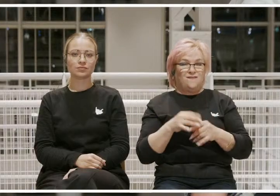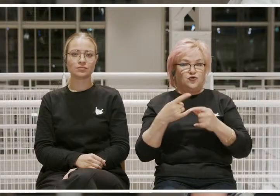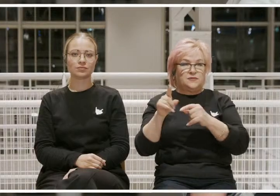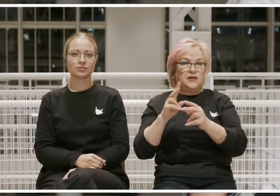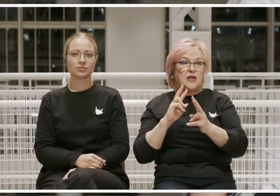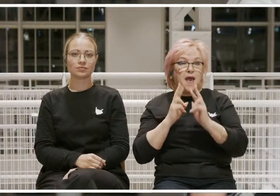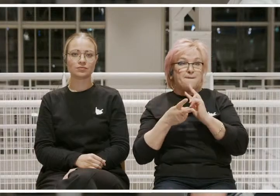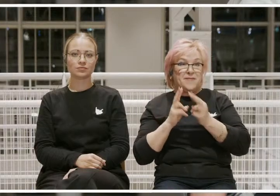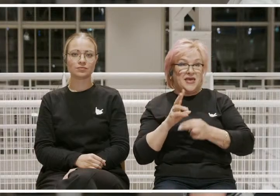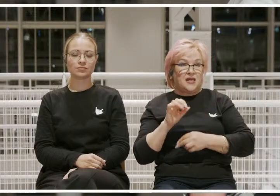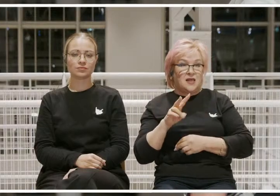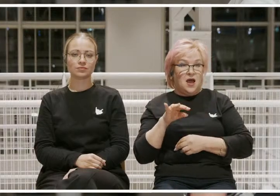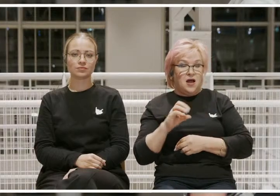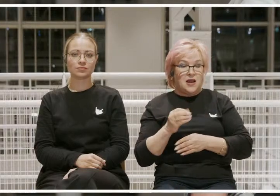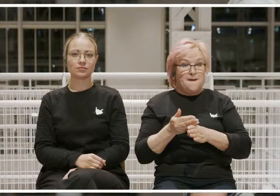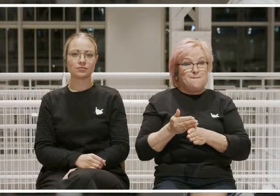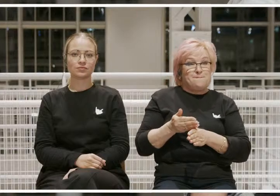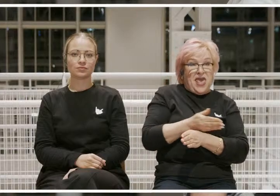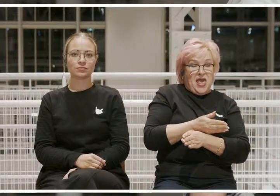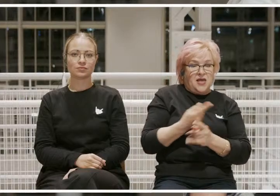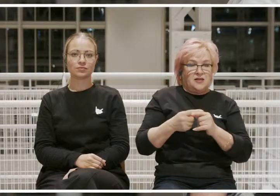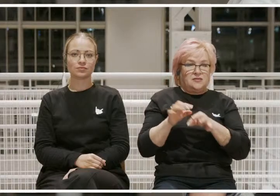September, so in that summer,